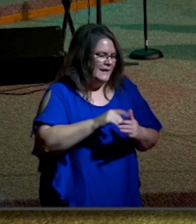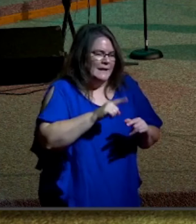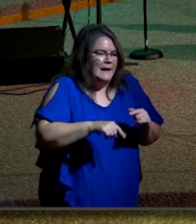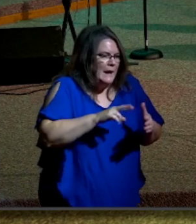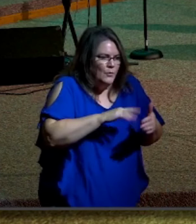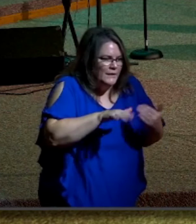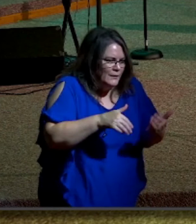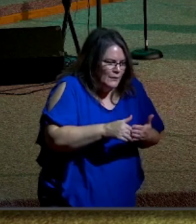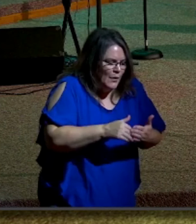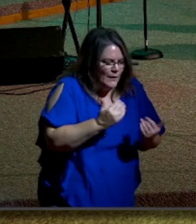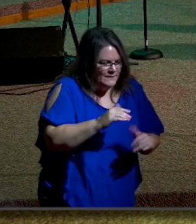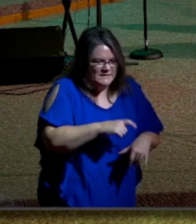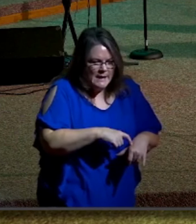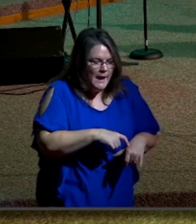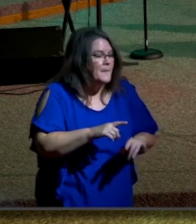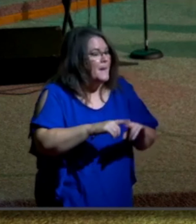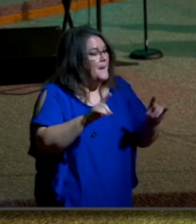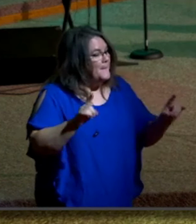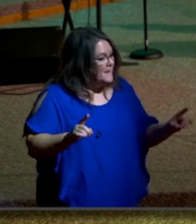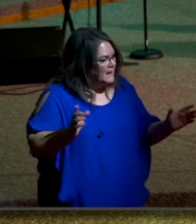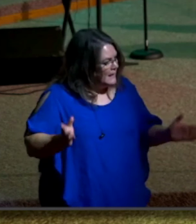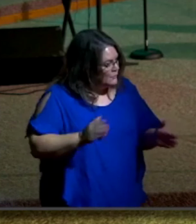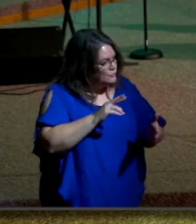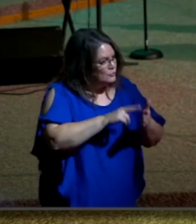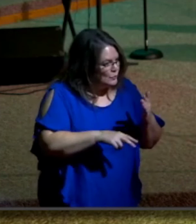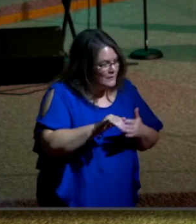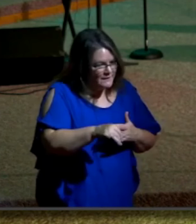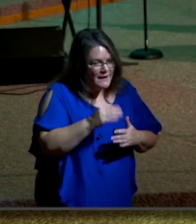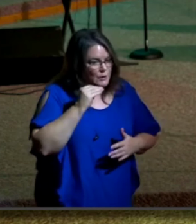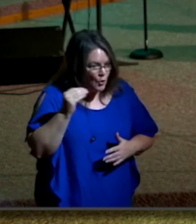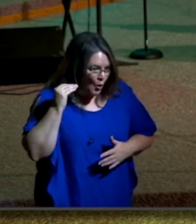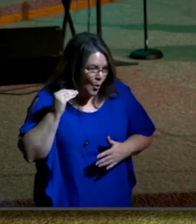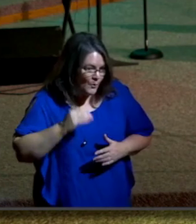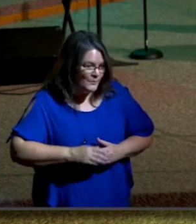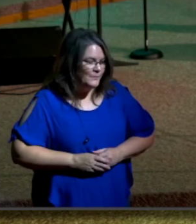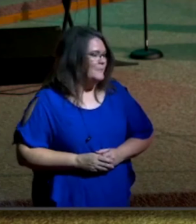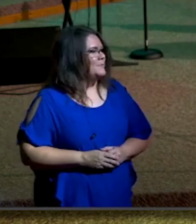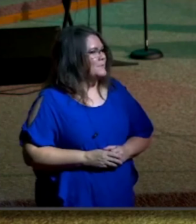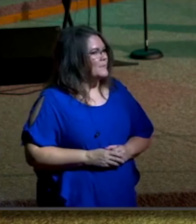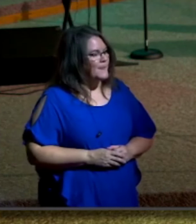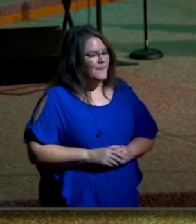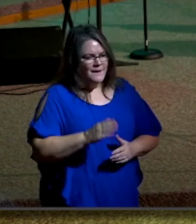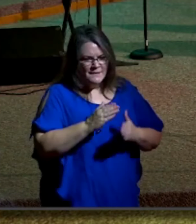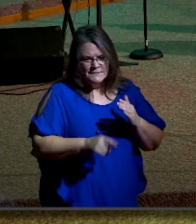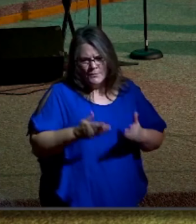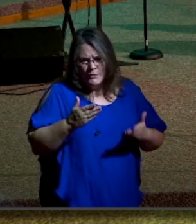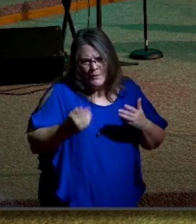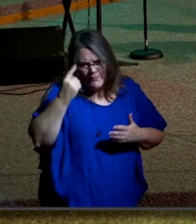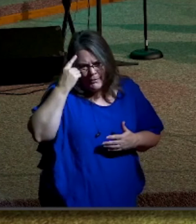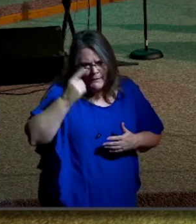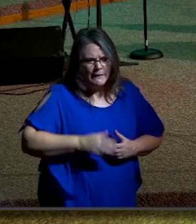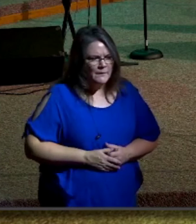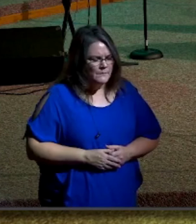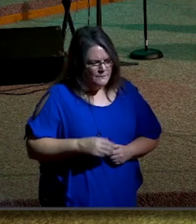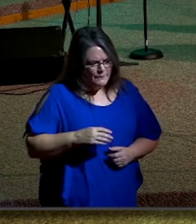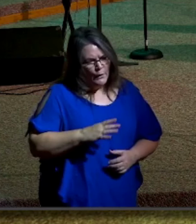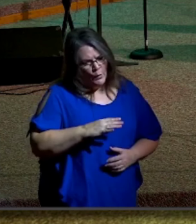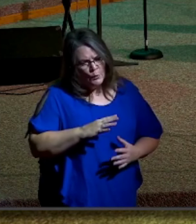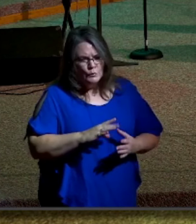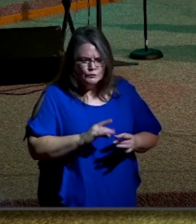limited time, but I would encourage you to read it at home. And now some of you might be thinking, well, this is, you know, a cool story and